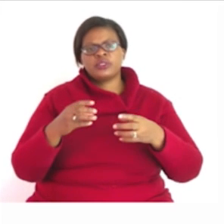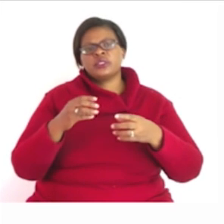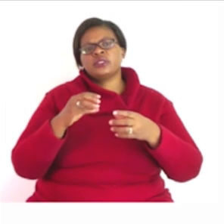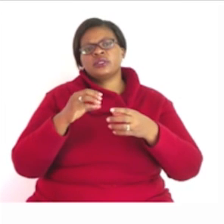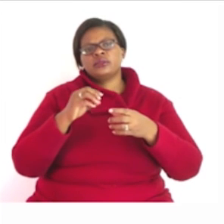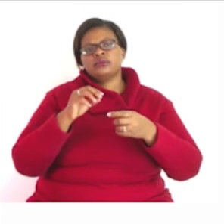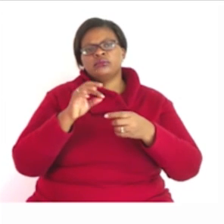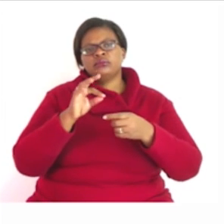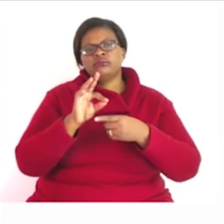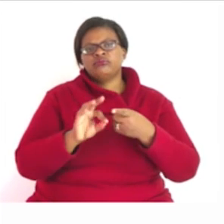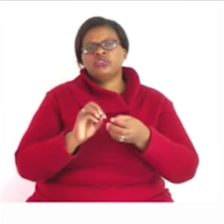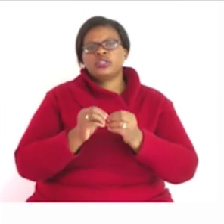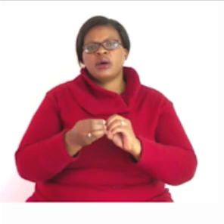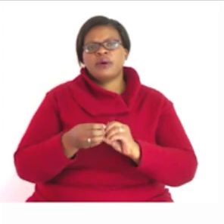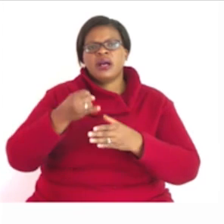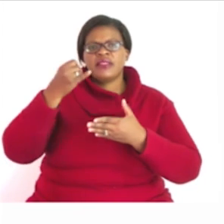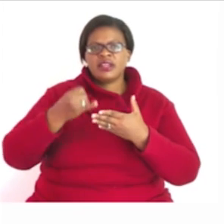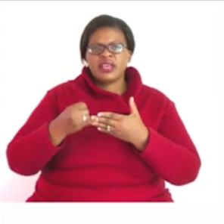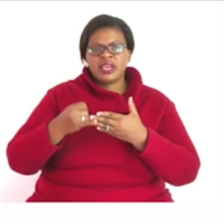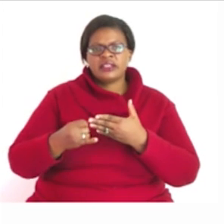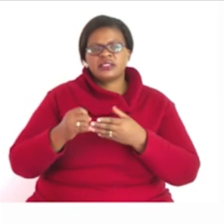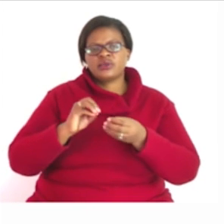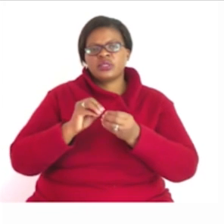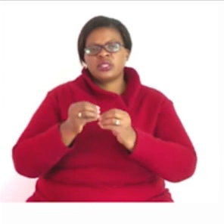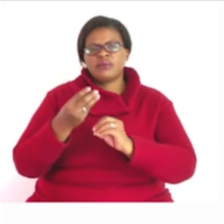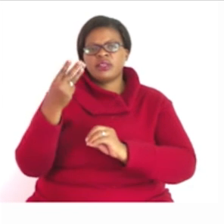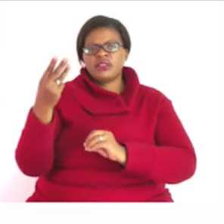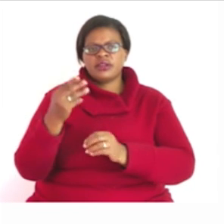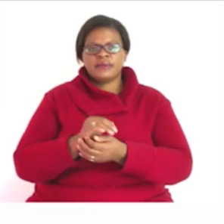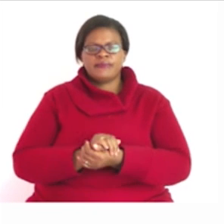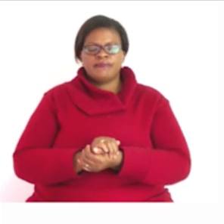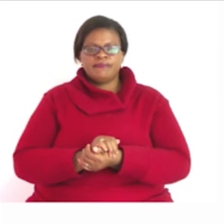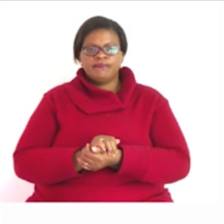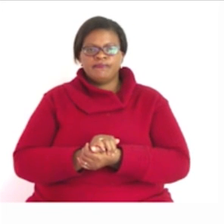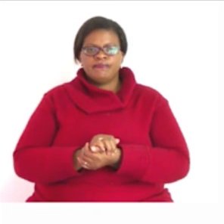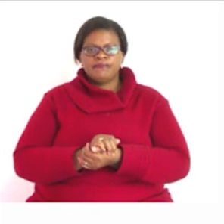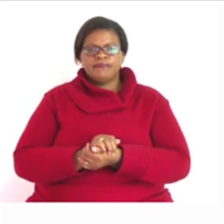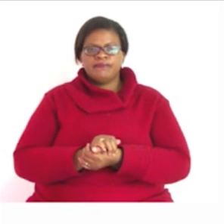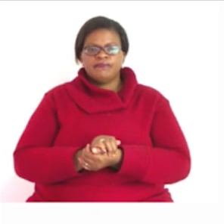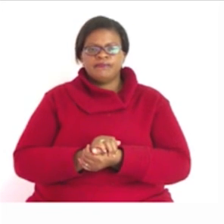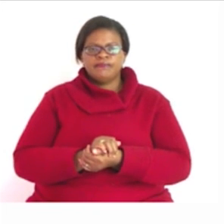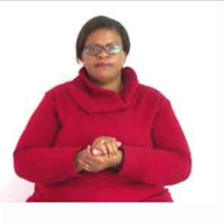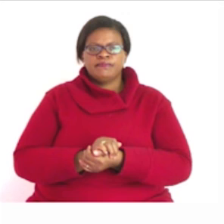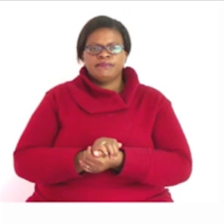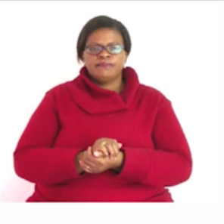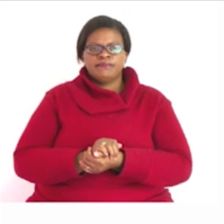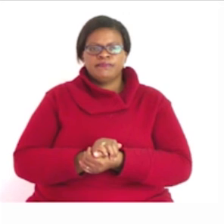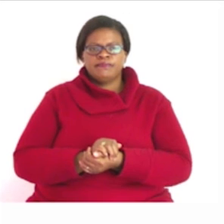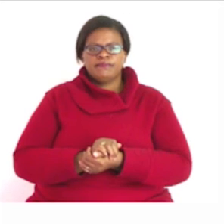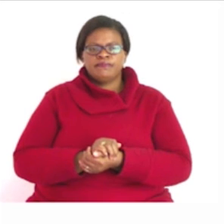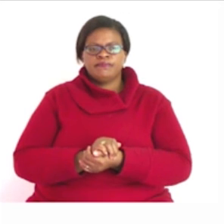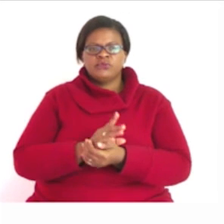numbers that end with the number 3. In other words,